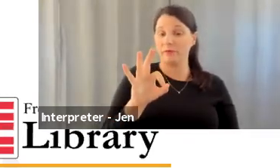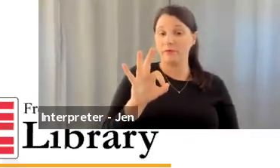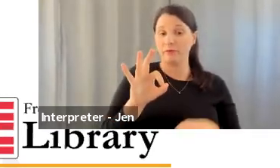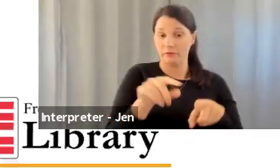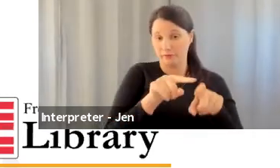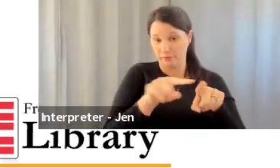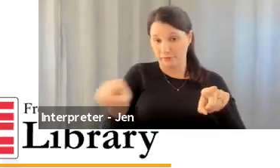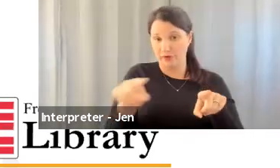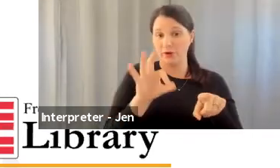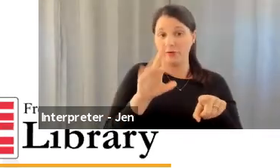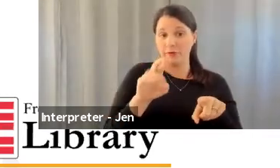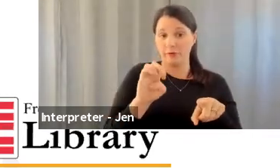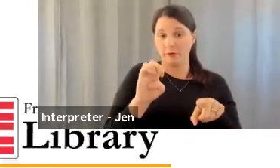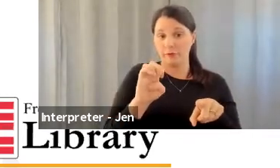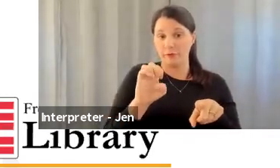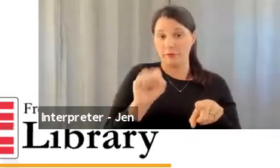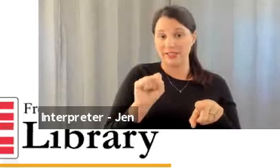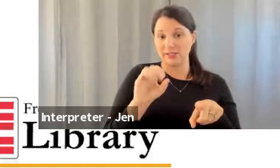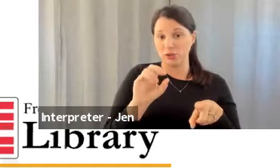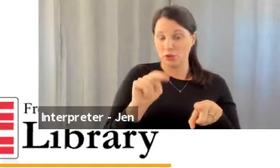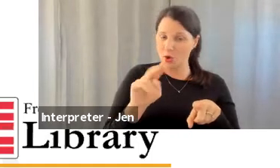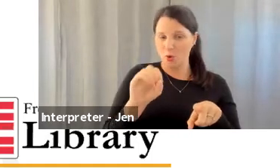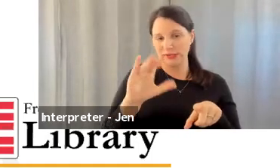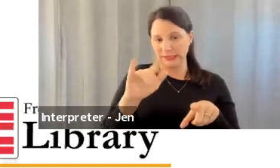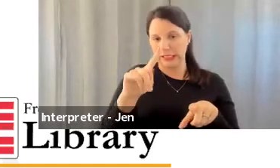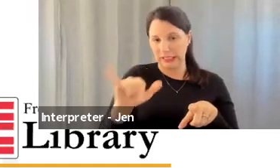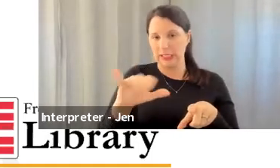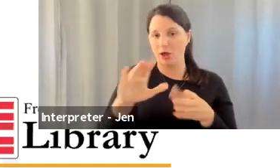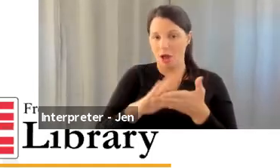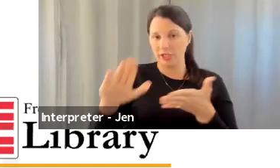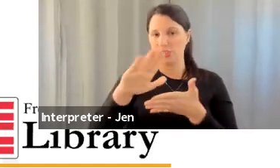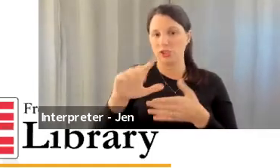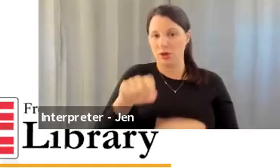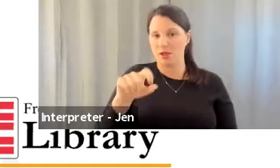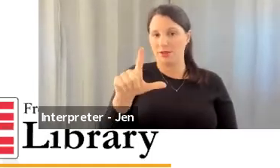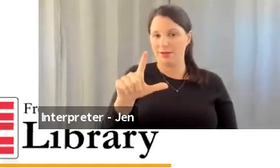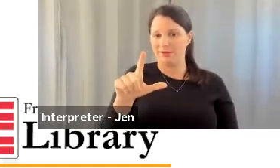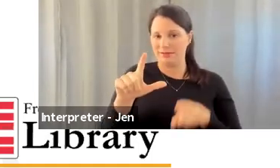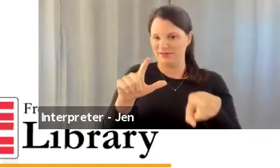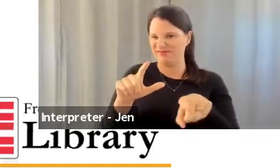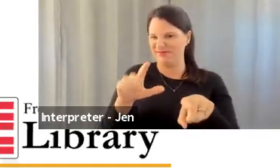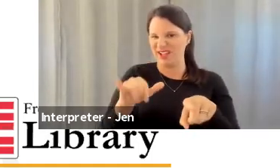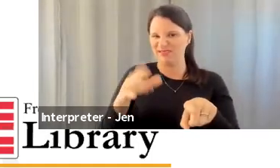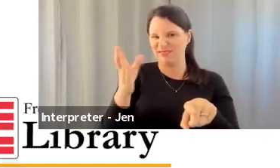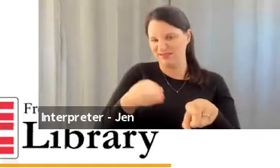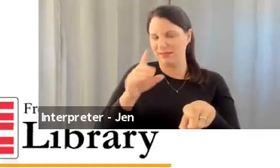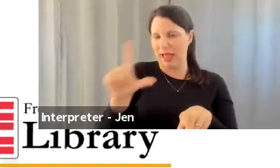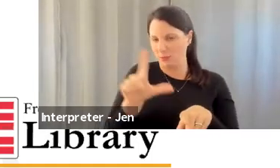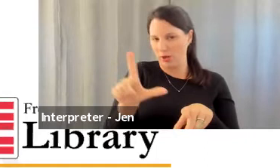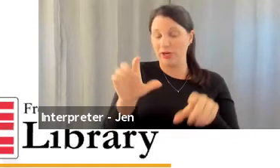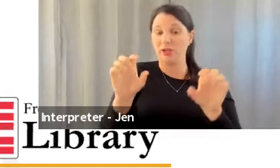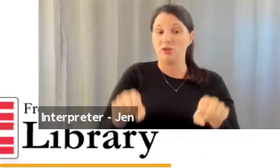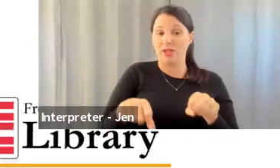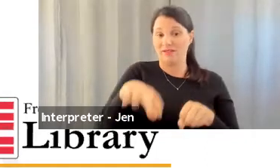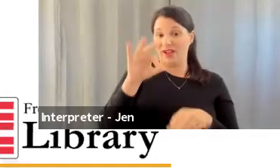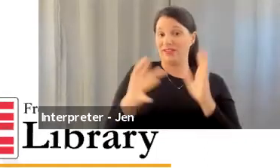fresnocitycollege.edu/library, that's our URL. Go to the technology/equipment loans and returns link, and you'll get all the information